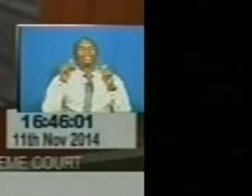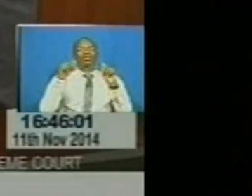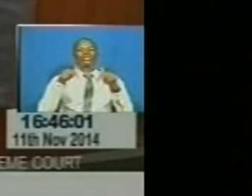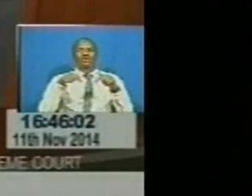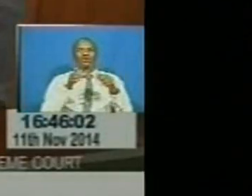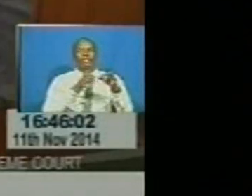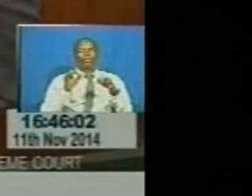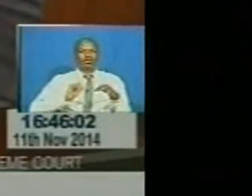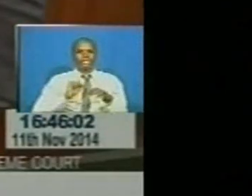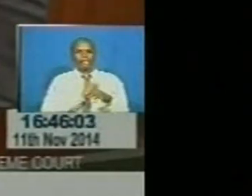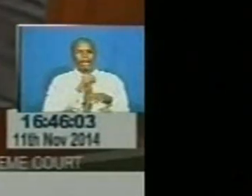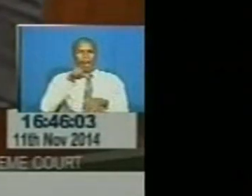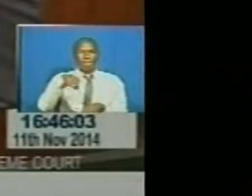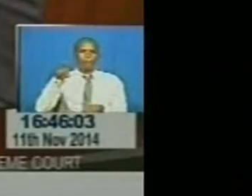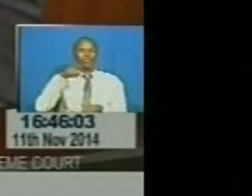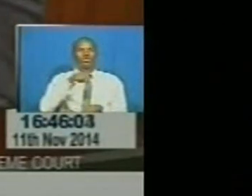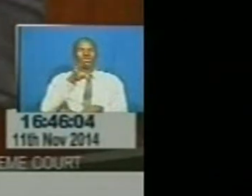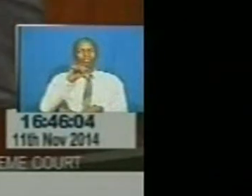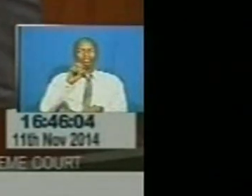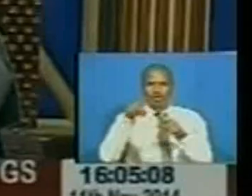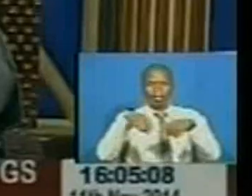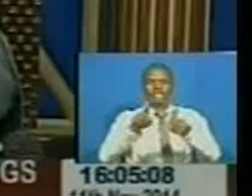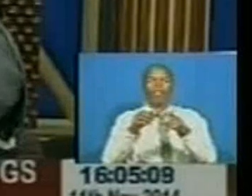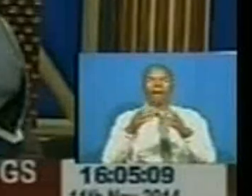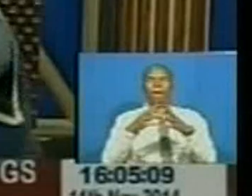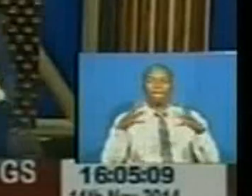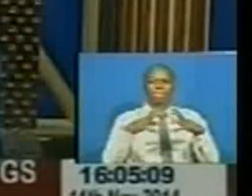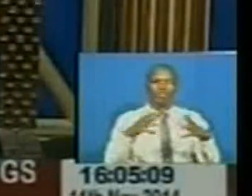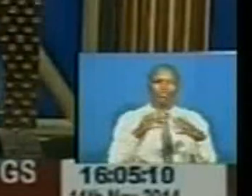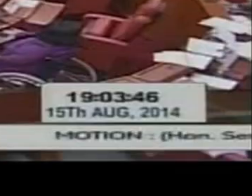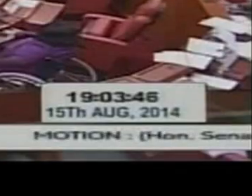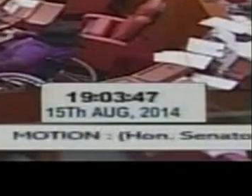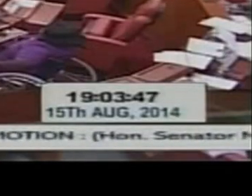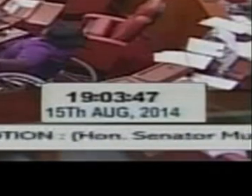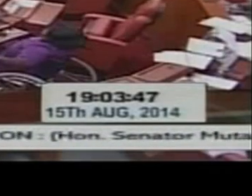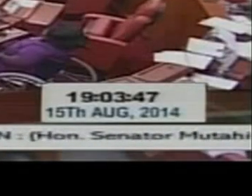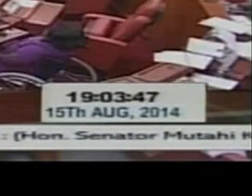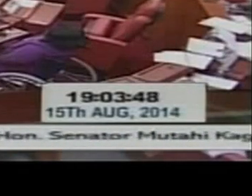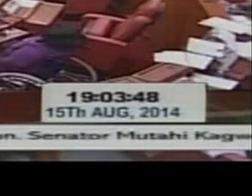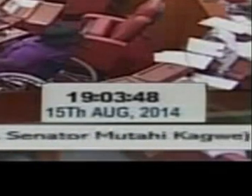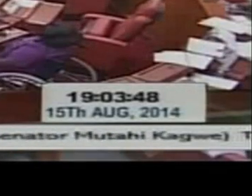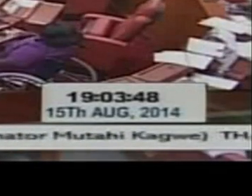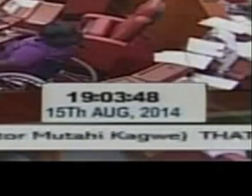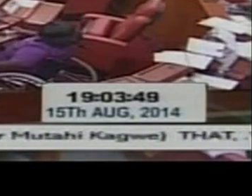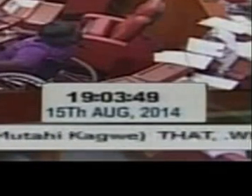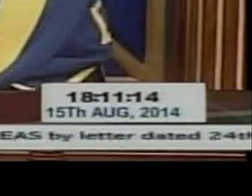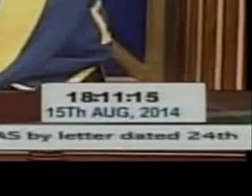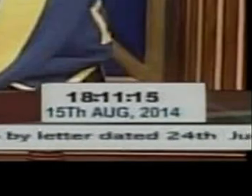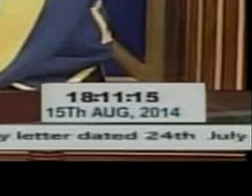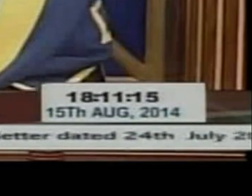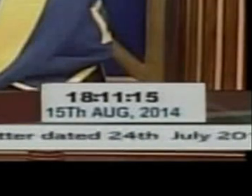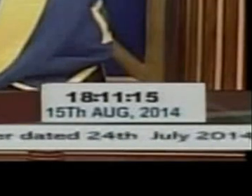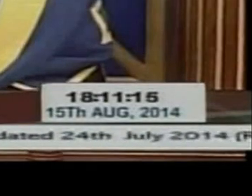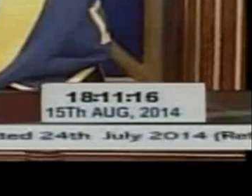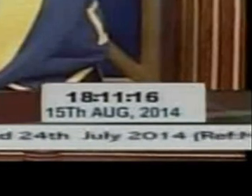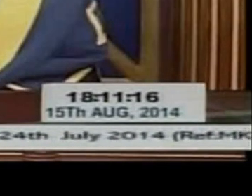the Senate approves this motion. The sitting was slotted after the Speaker amended the schedule to create time for senators to dispense with the impeachment